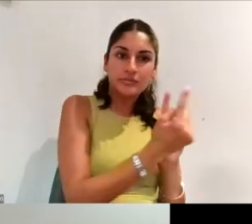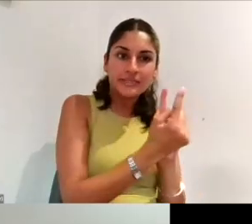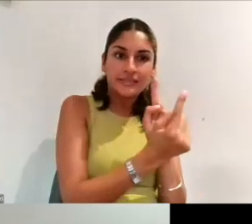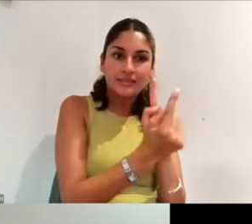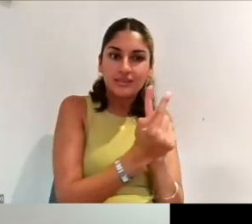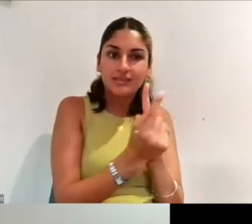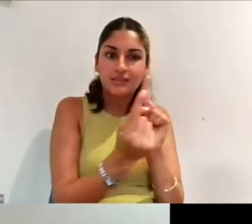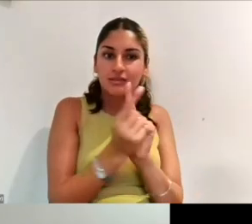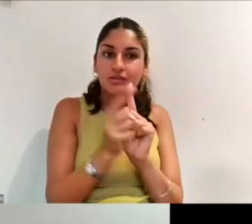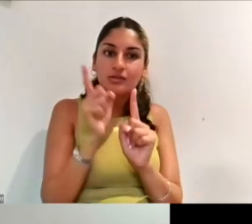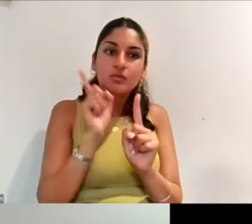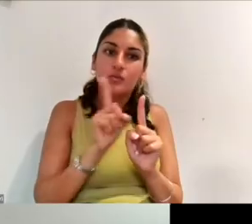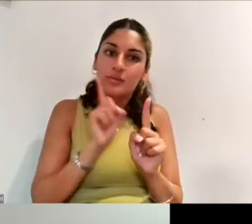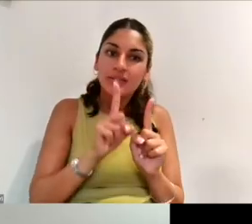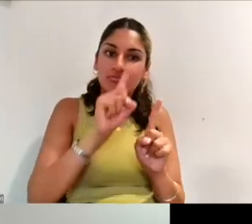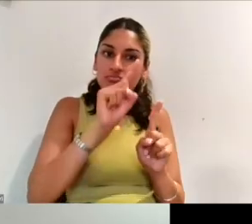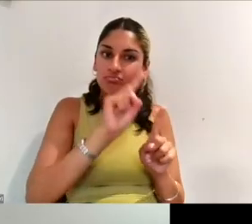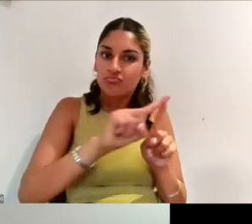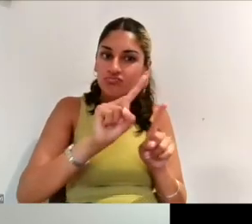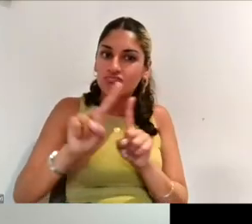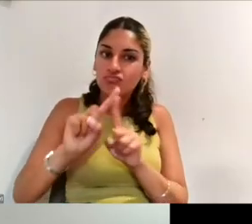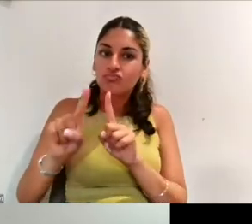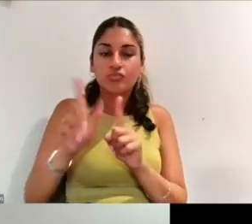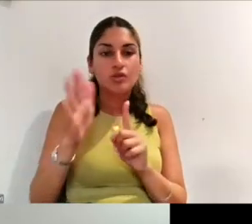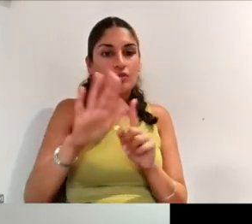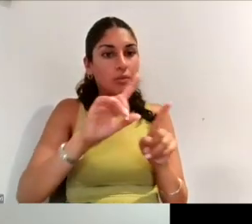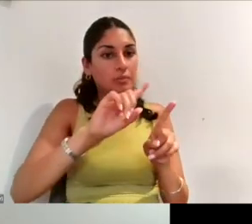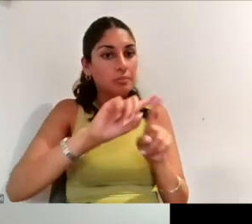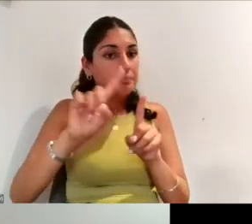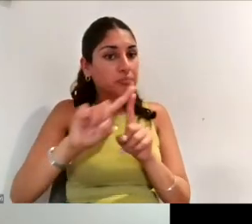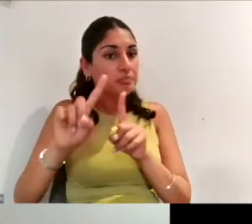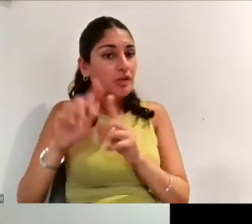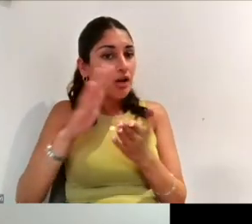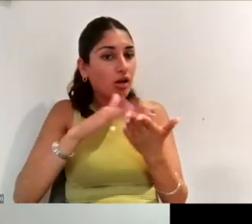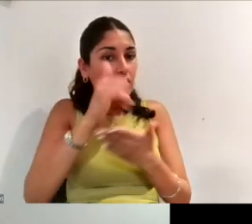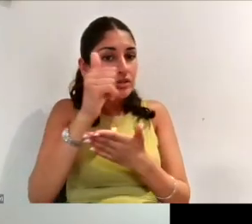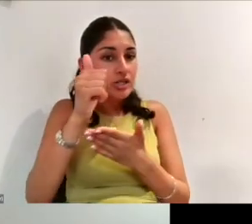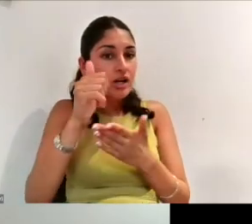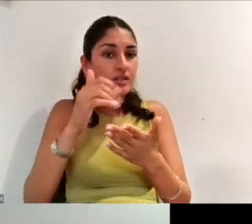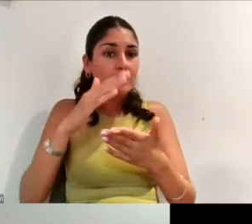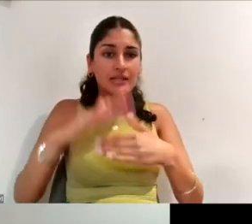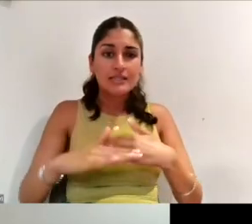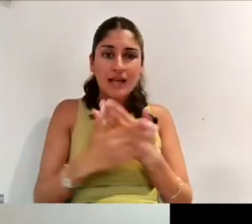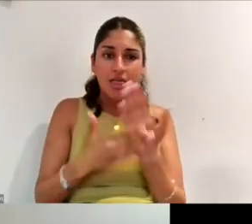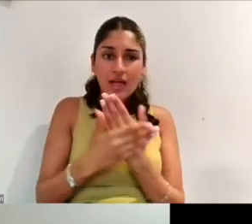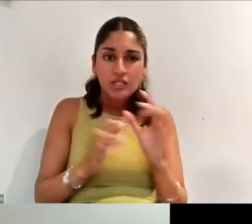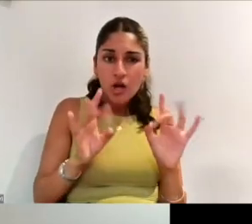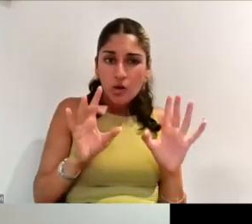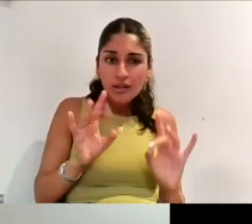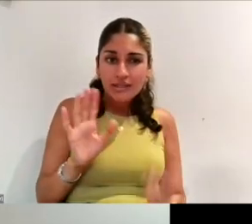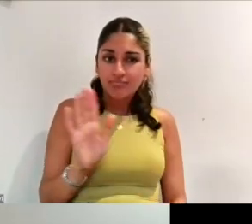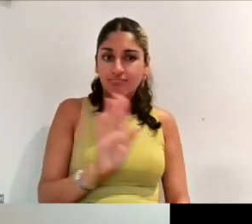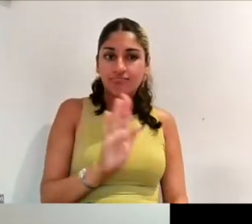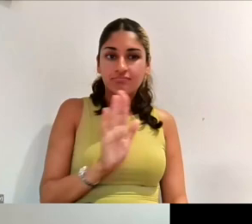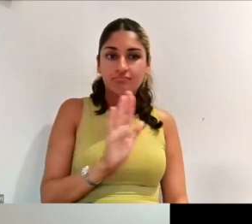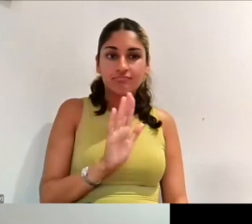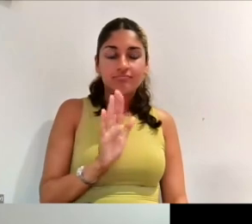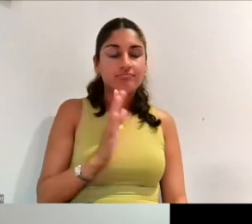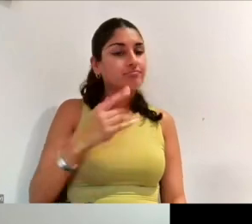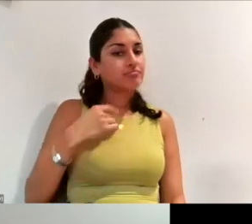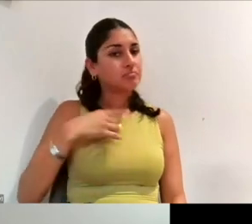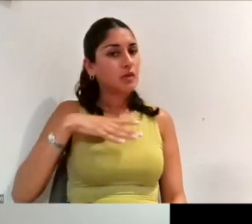not just from South Asian culture, but like different cultures, and also look at like how there's the goddess,